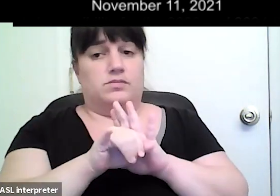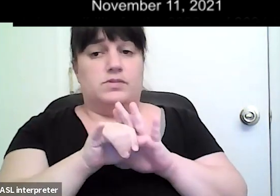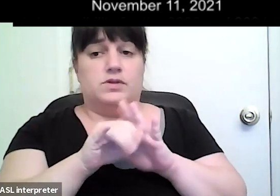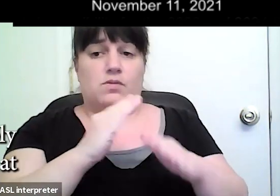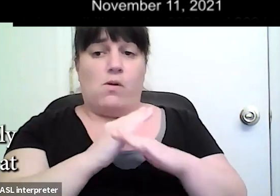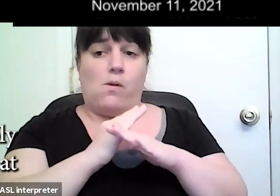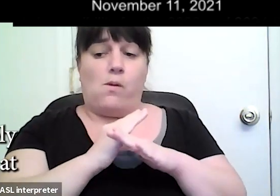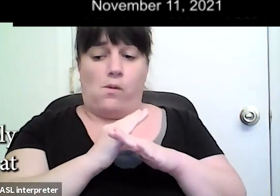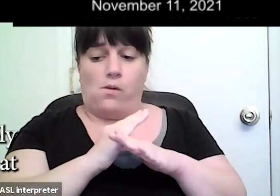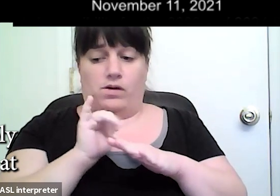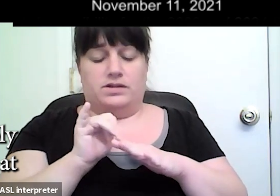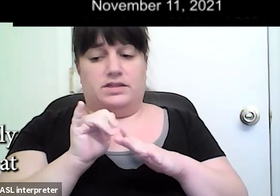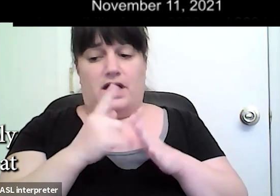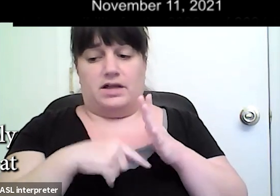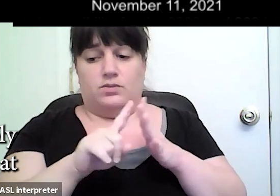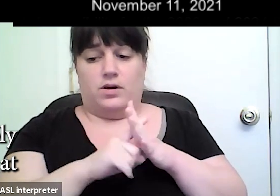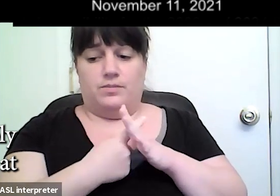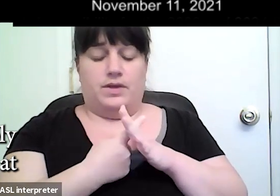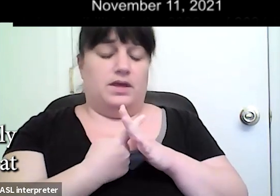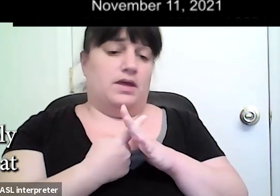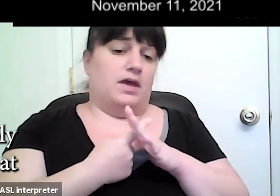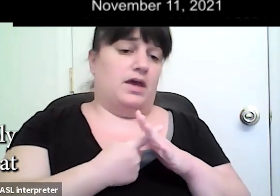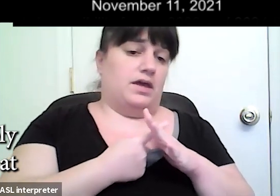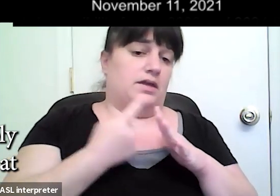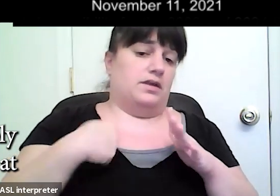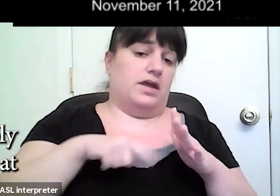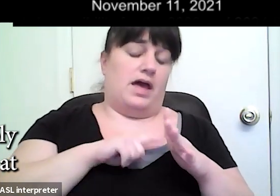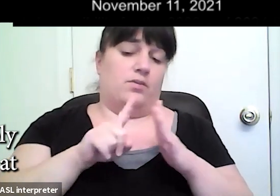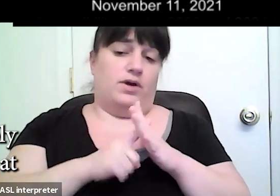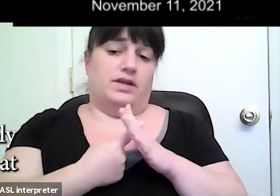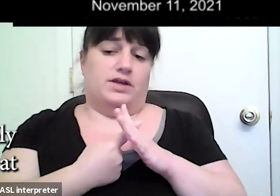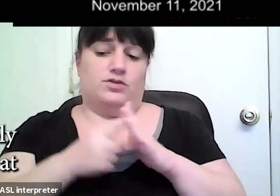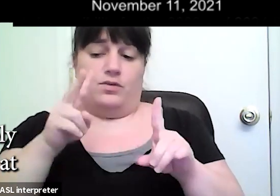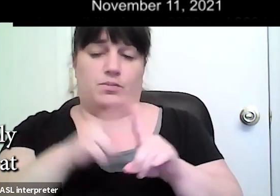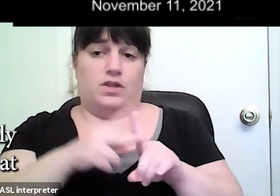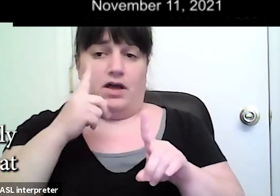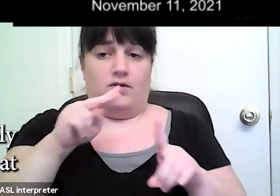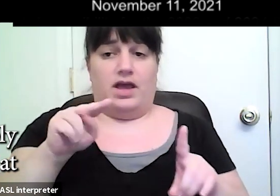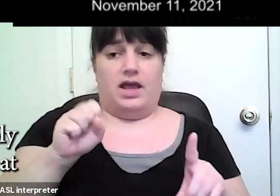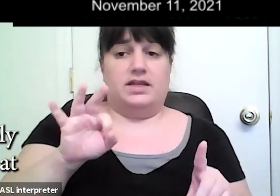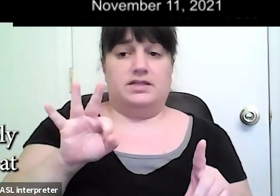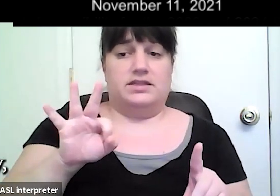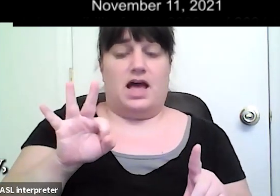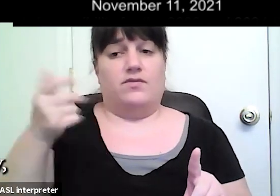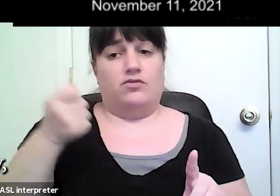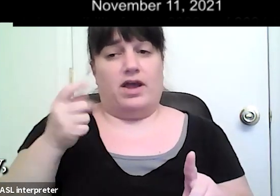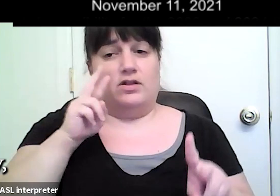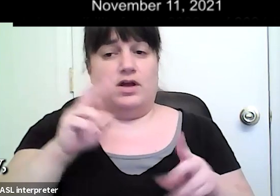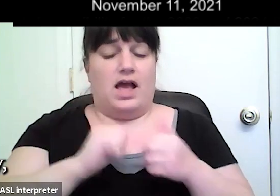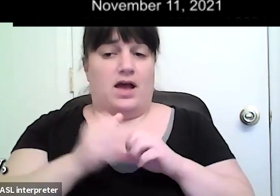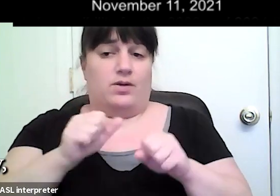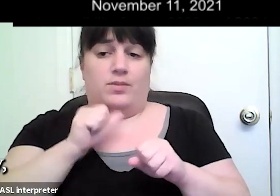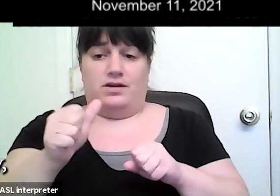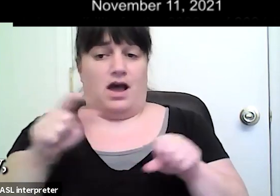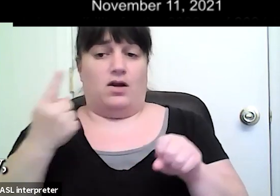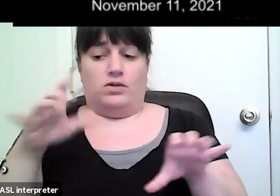barriers, is what began our initiatives to apply for the NSF grants and really look at how can we not only